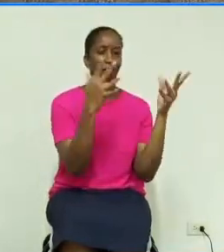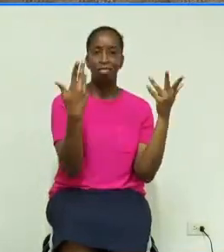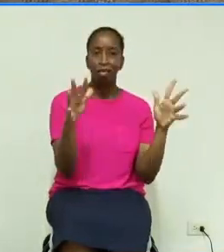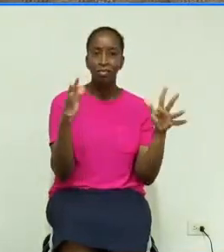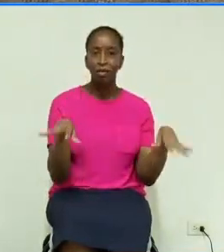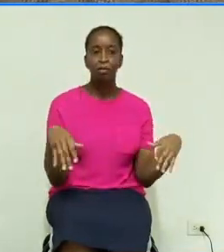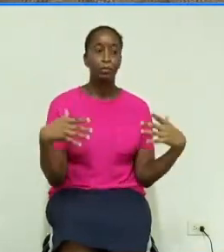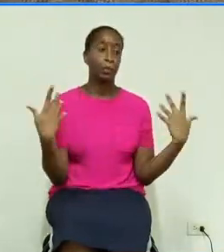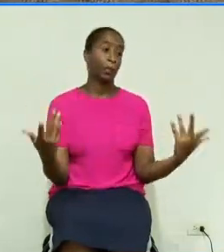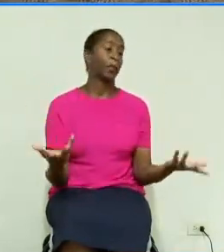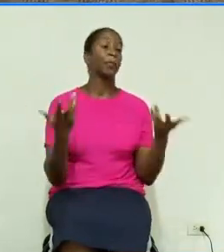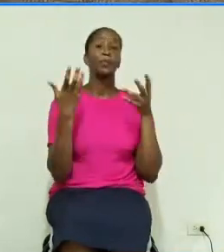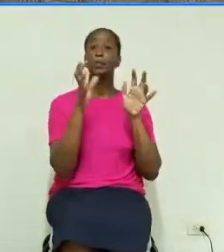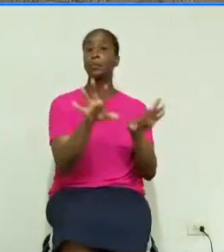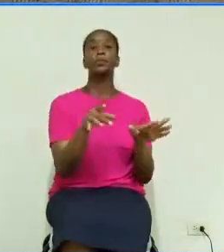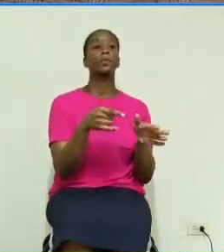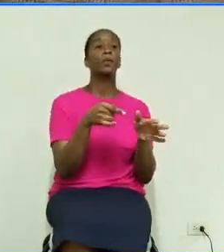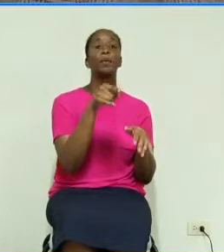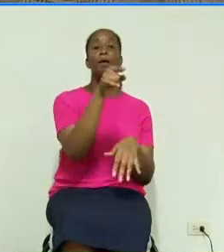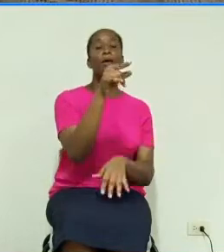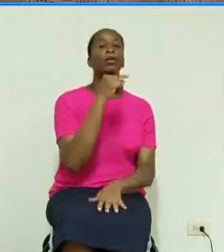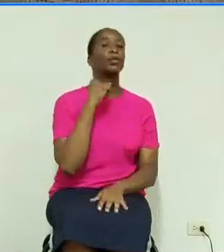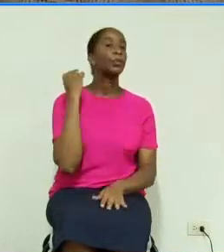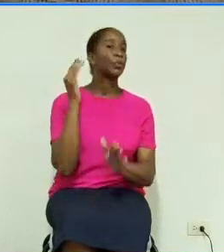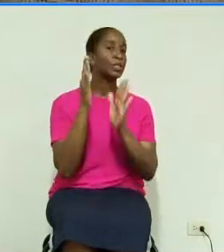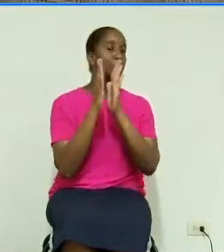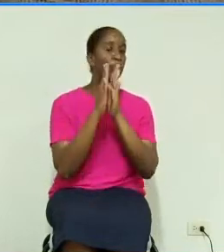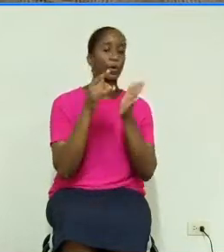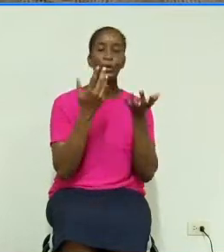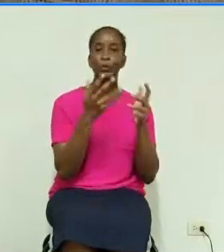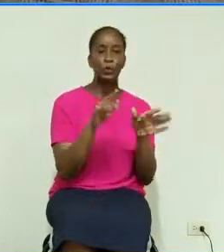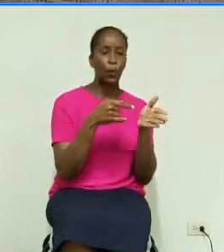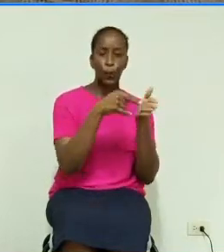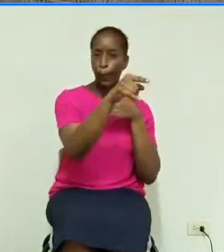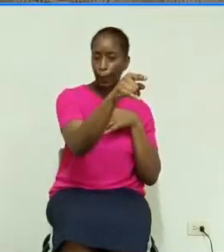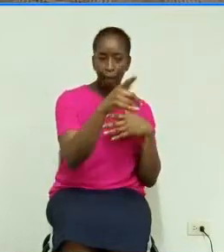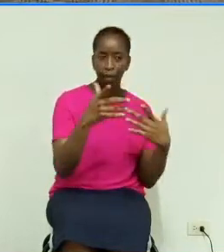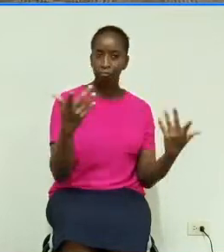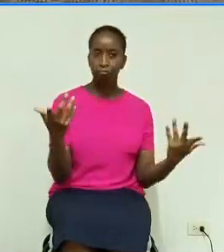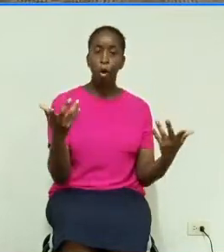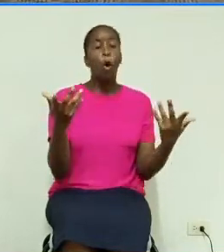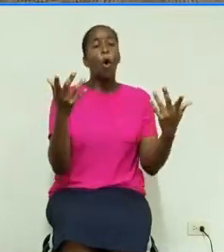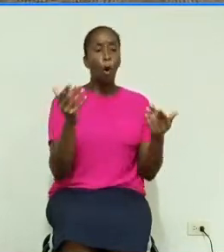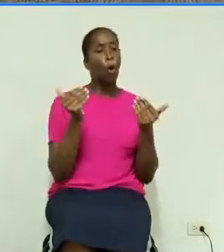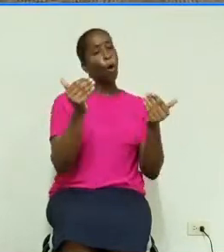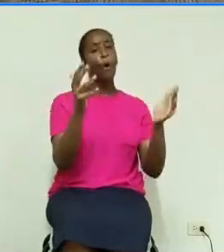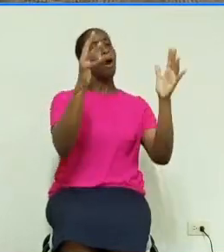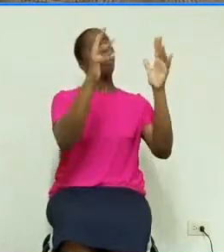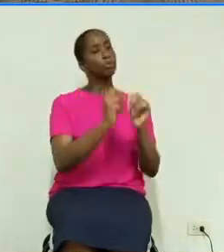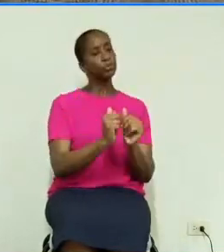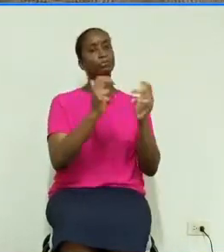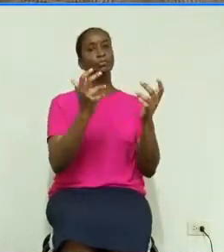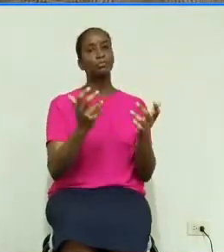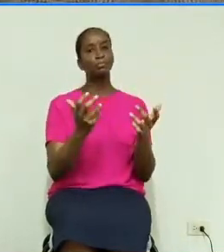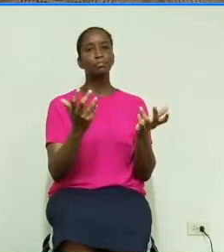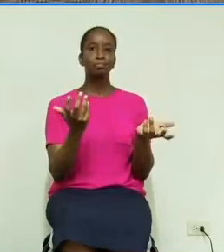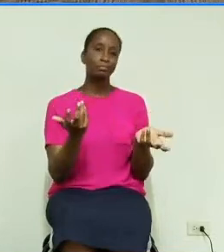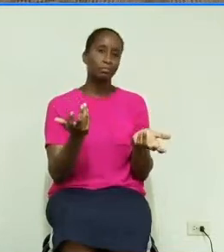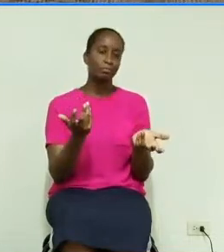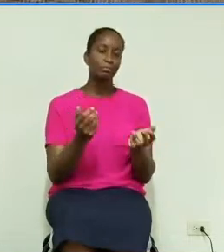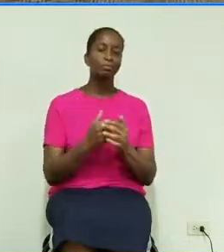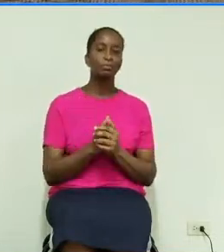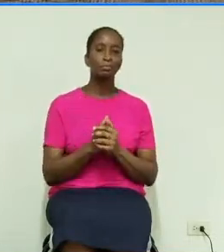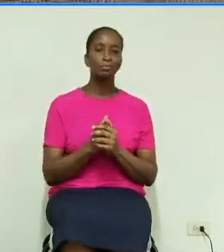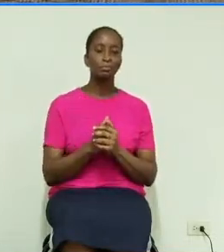right? But, so as a purely academic exercise, because I'm not